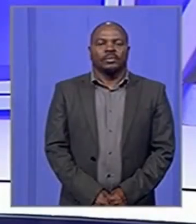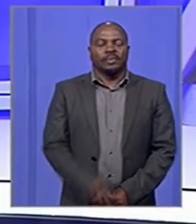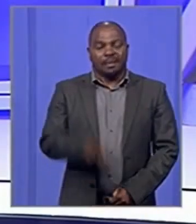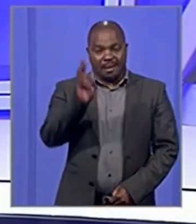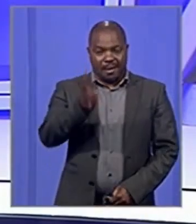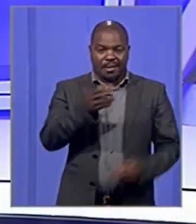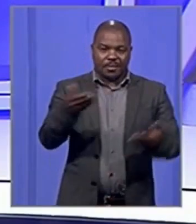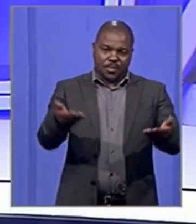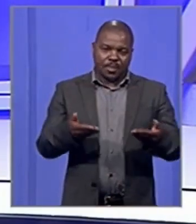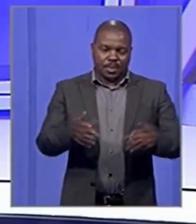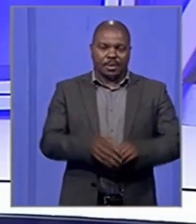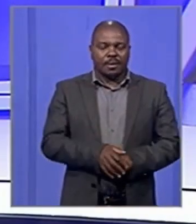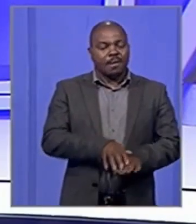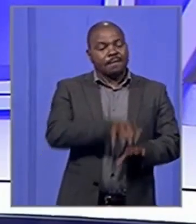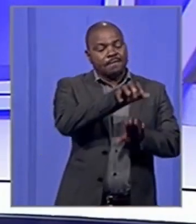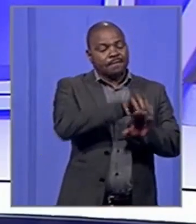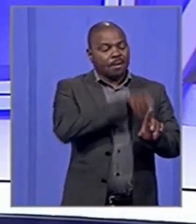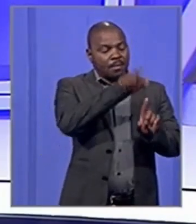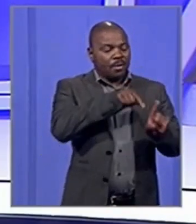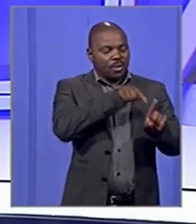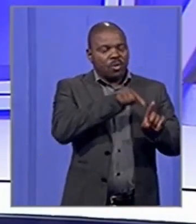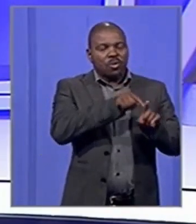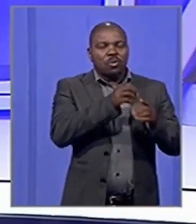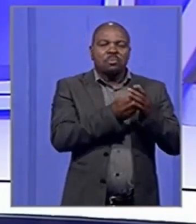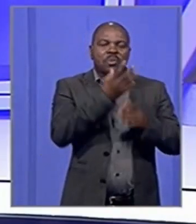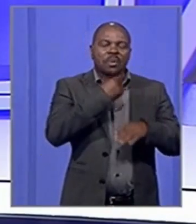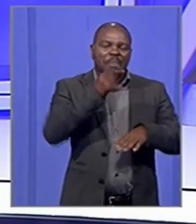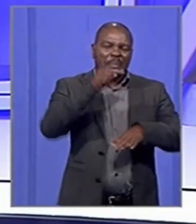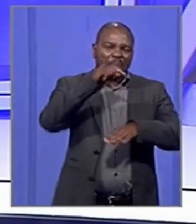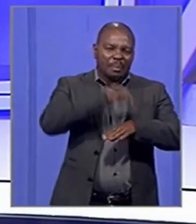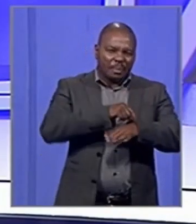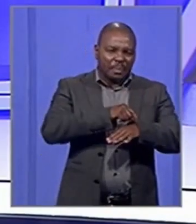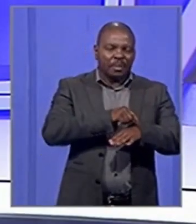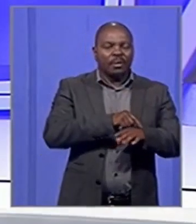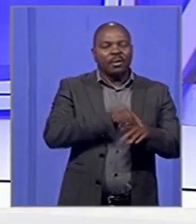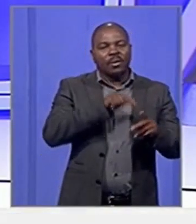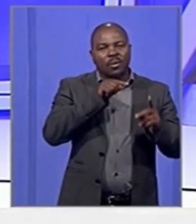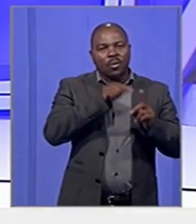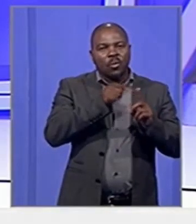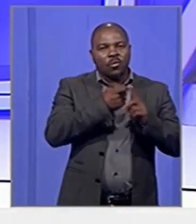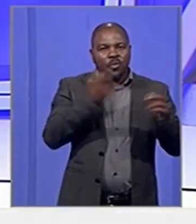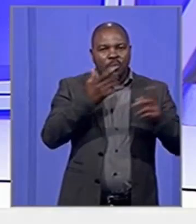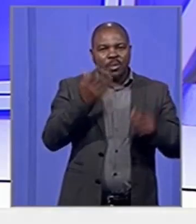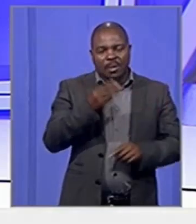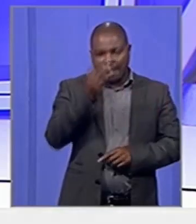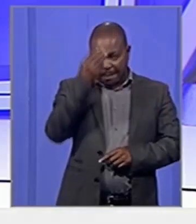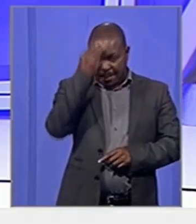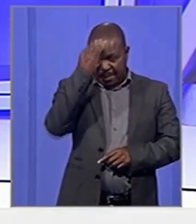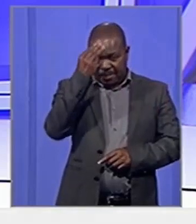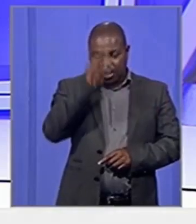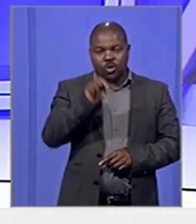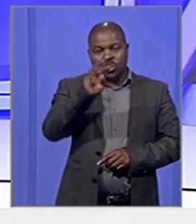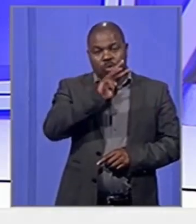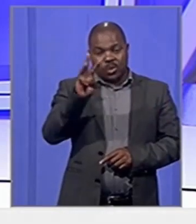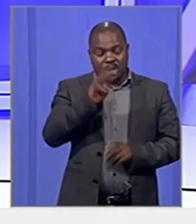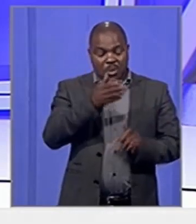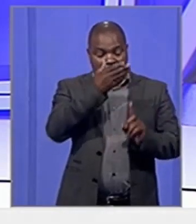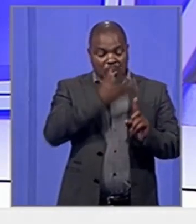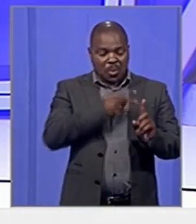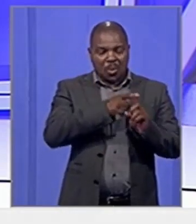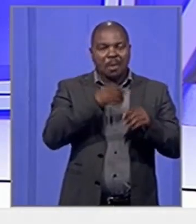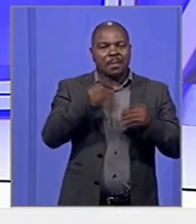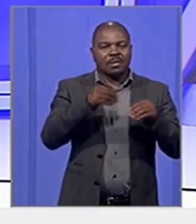Moirebuela go amohela moruhi wa dinotshi le moetsi wa mae a dinotshi e le Metsana Kojane wa Mahikeng Northwest o atolositse kgwebo ya hae ka o